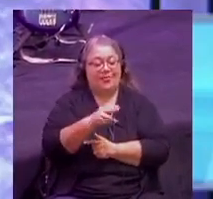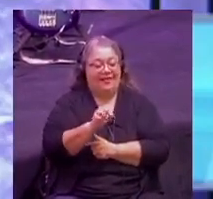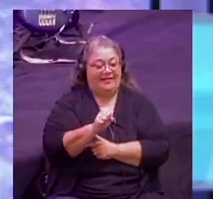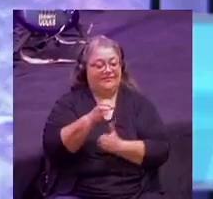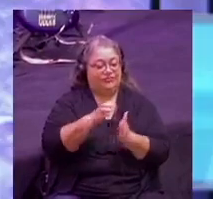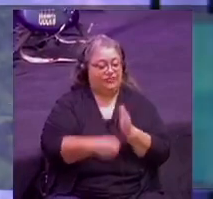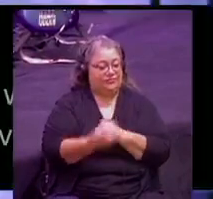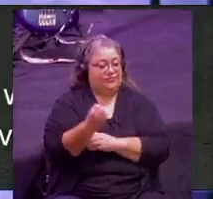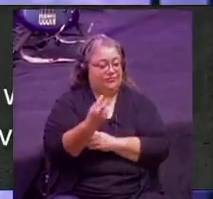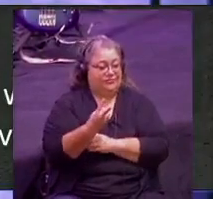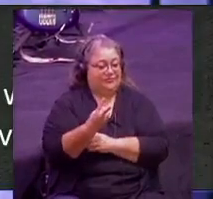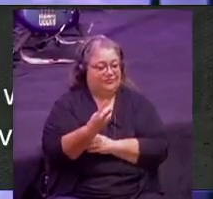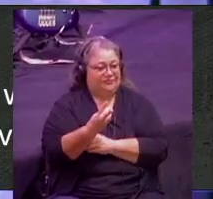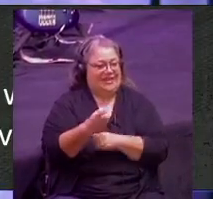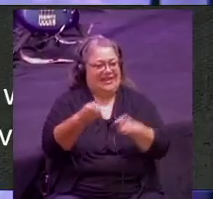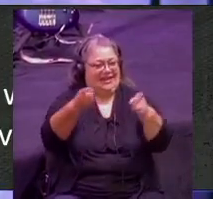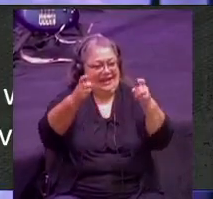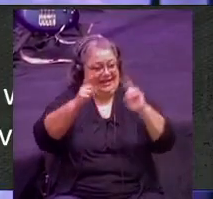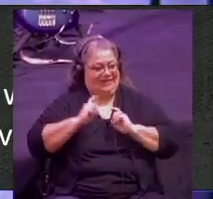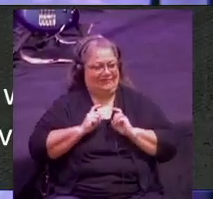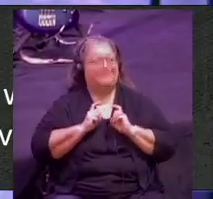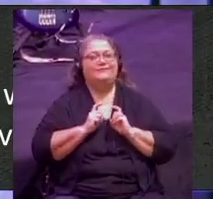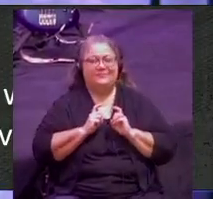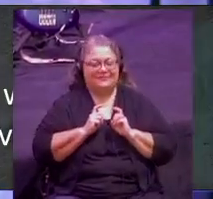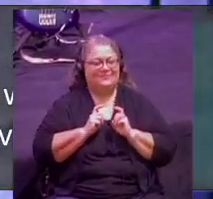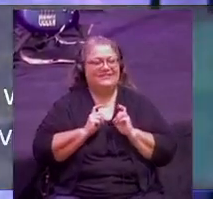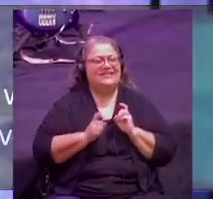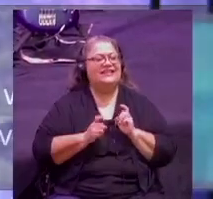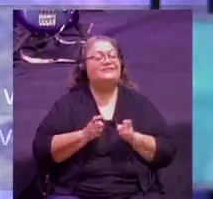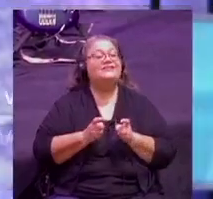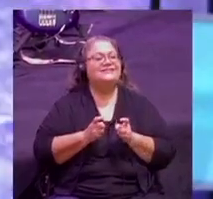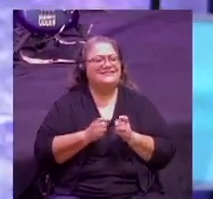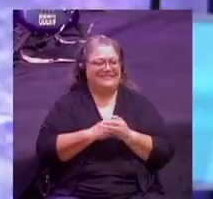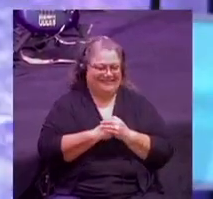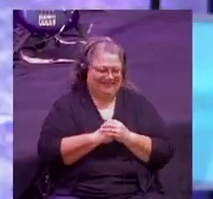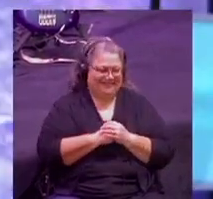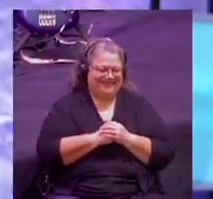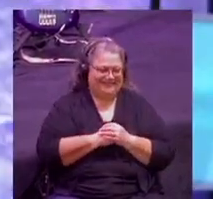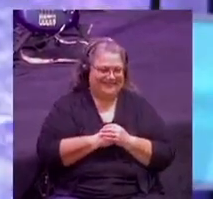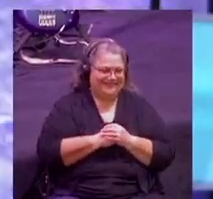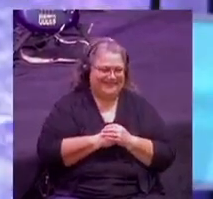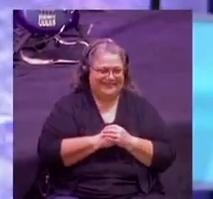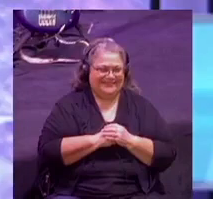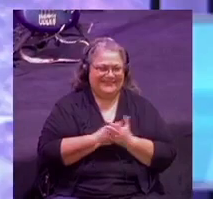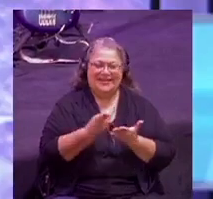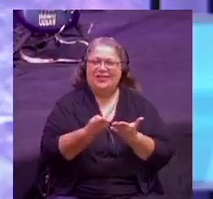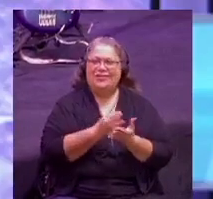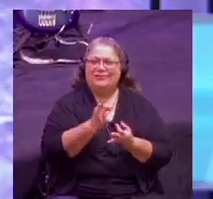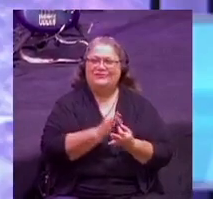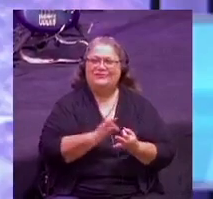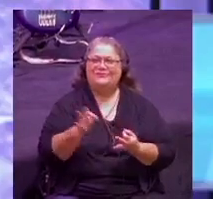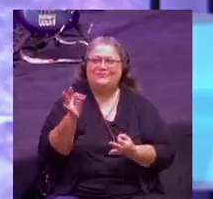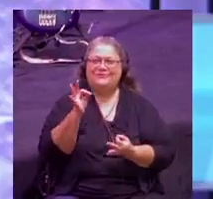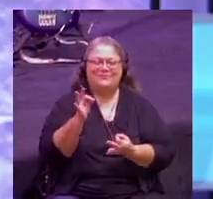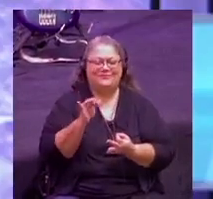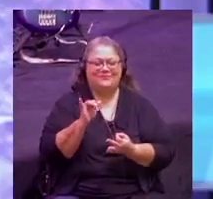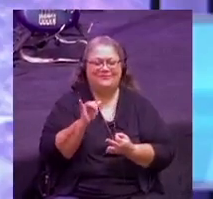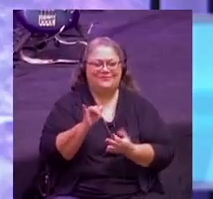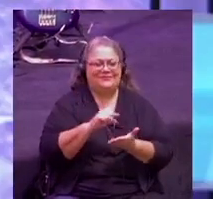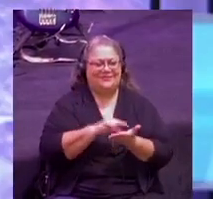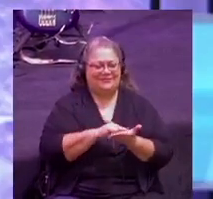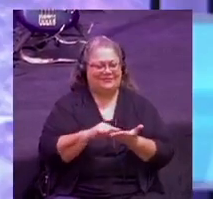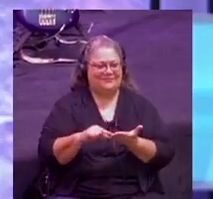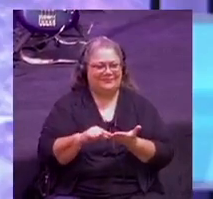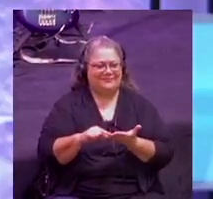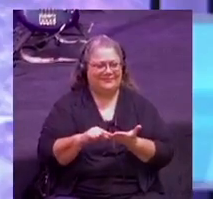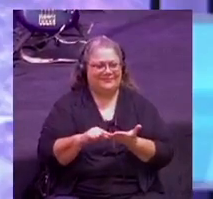he gives us gifts. He gives us gifts. The Holy Spirit is referred to in Scripture as